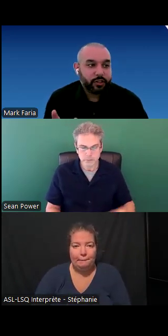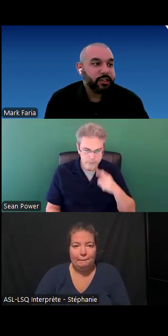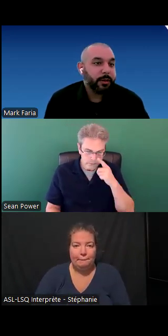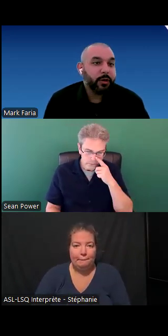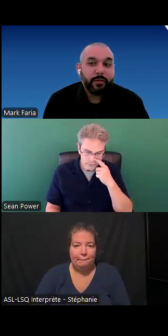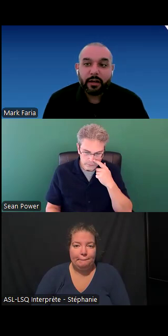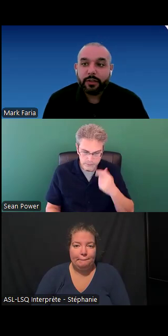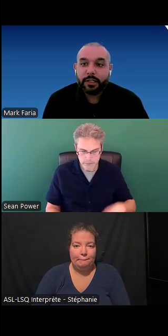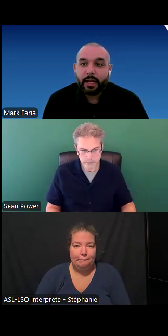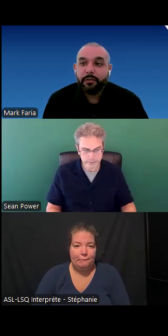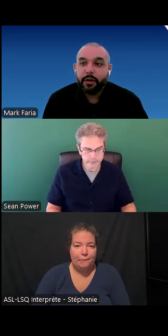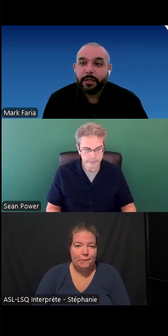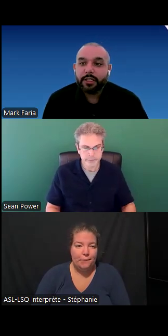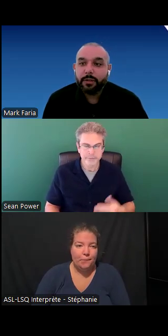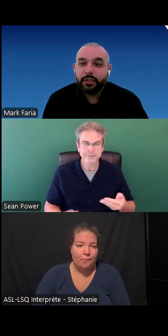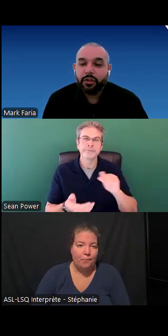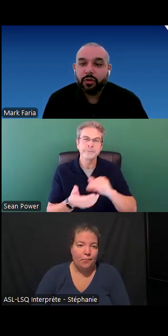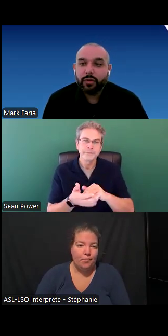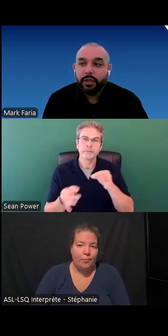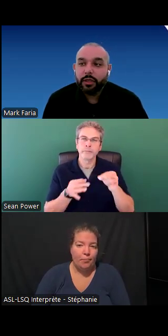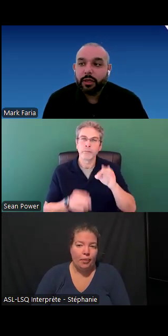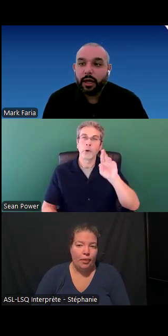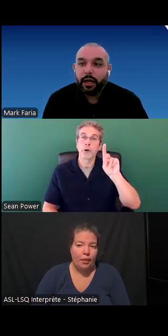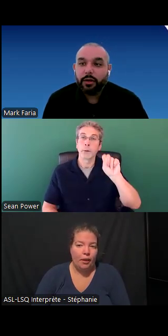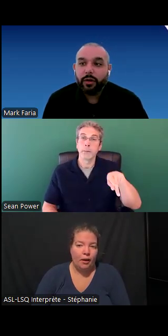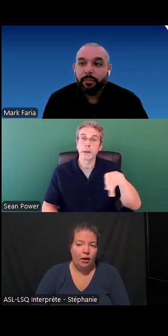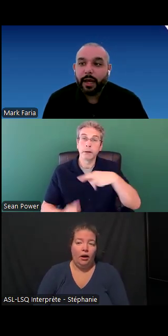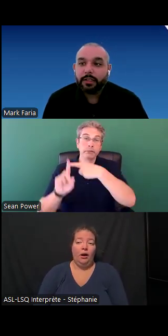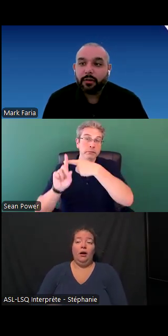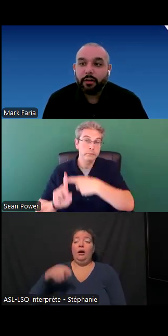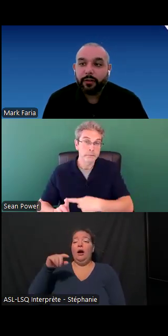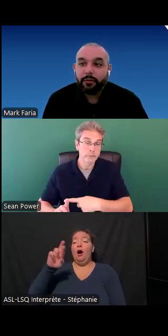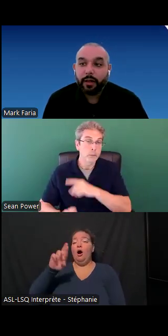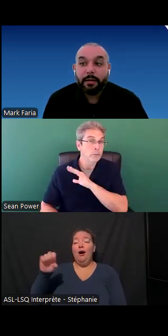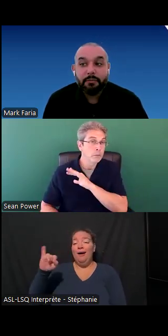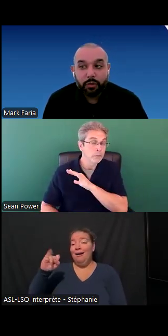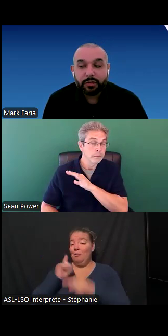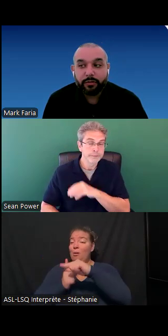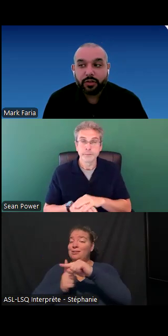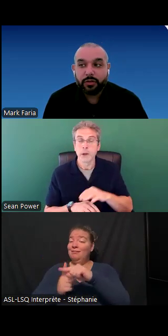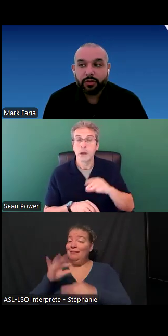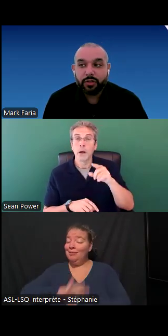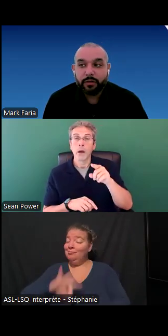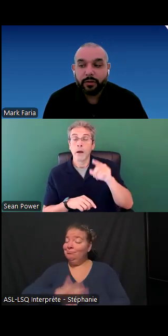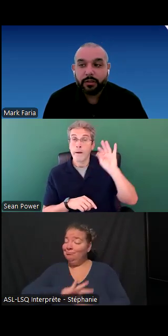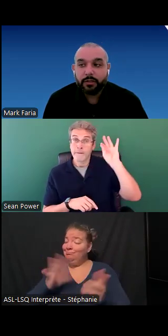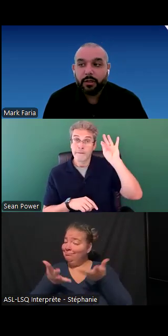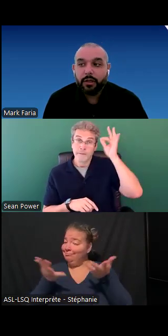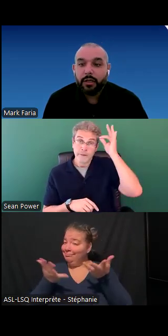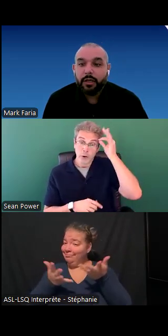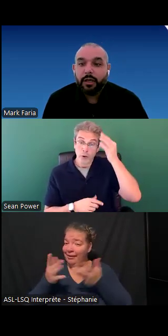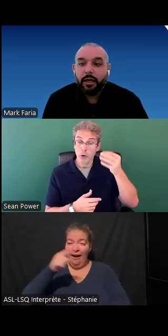So this is just a summary of the benefits again of the RDSP. So no impact on federal and most provincial social